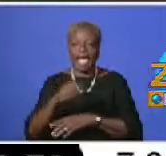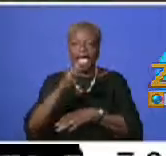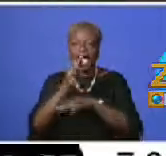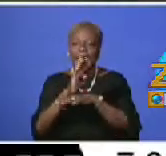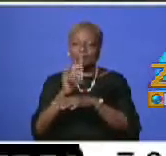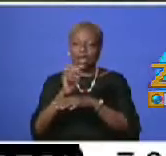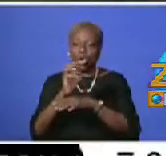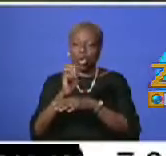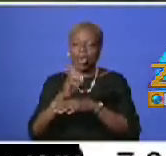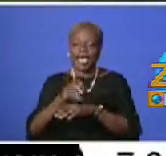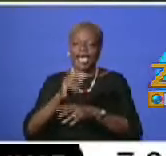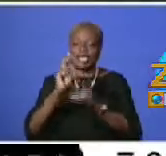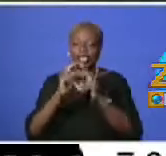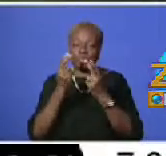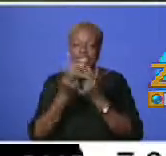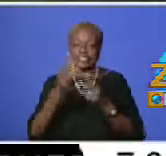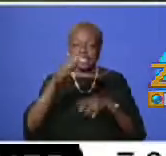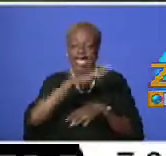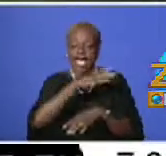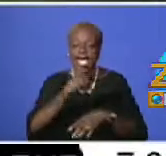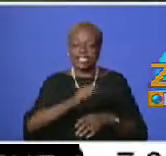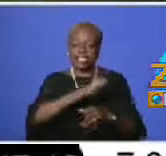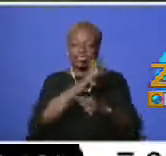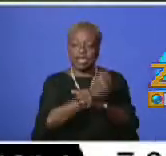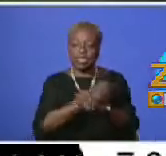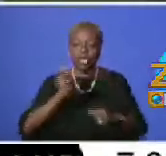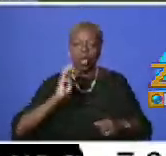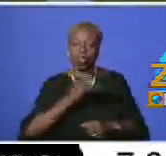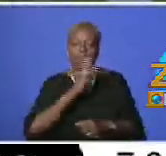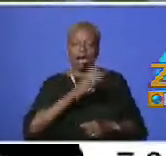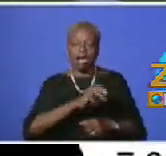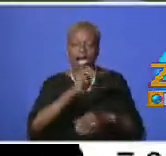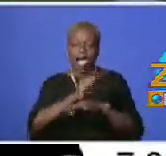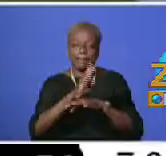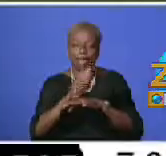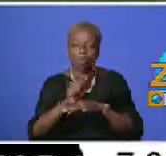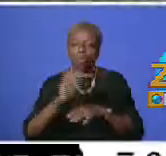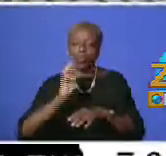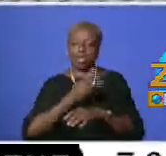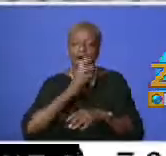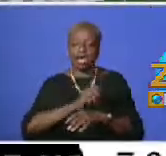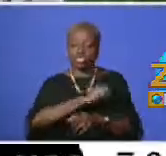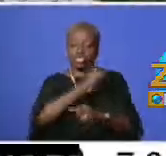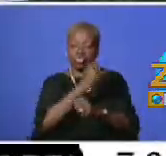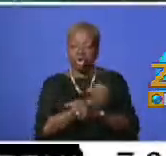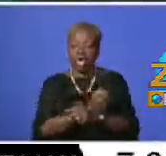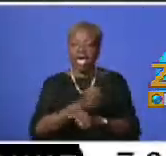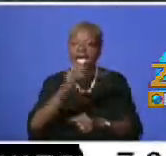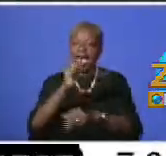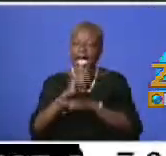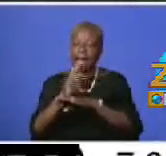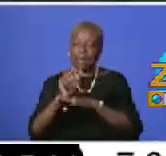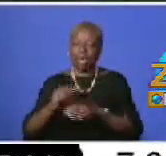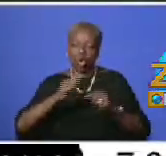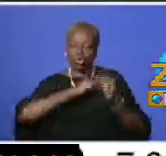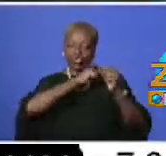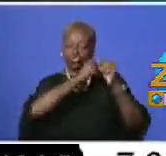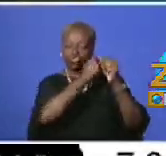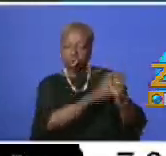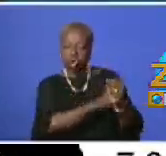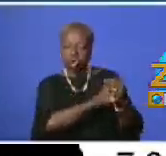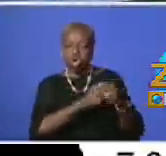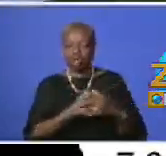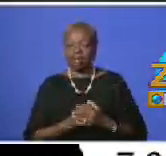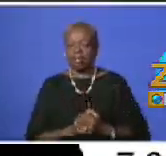and in strength. So remember, we are Abaco, we are strong. Abaco strong.